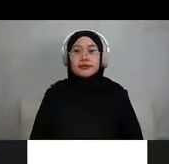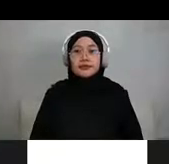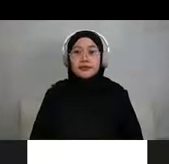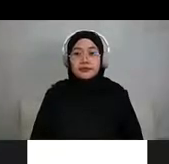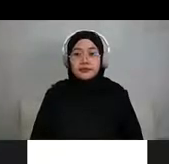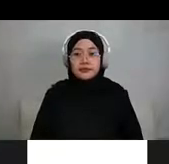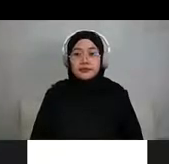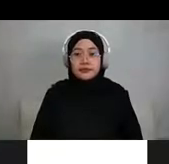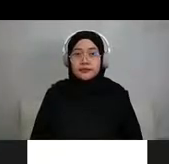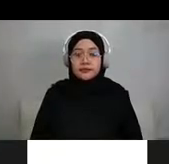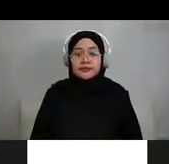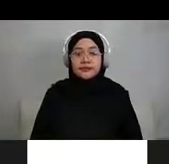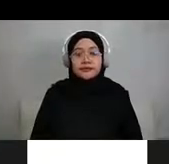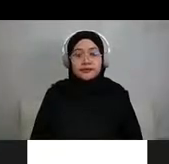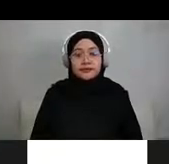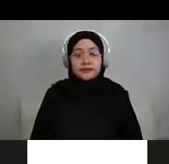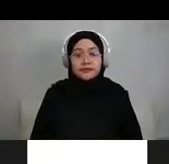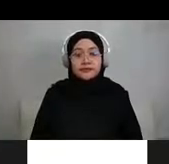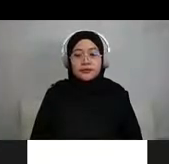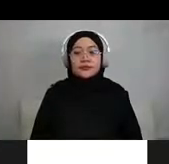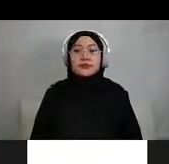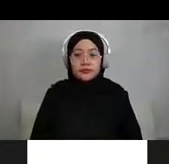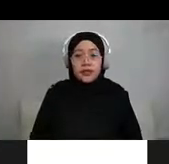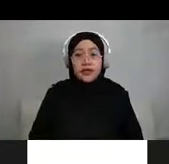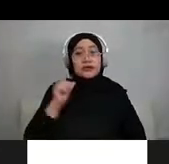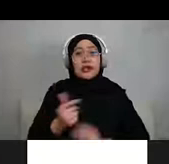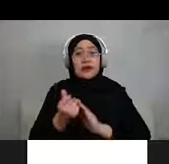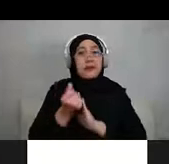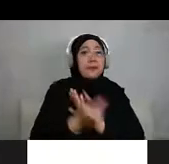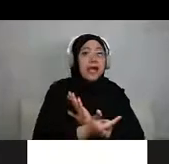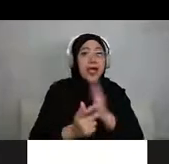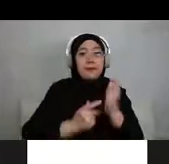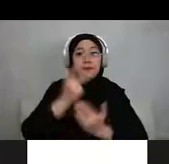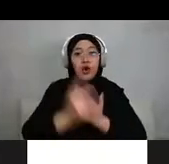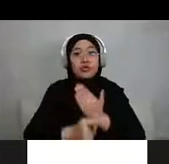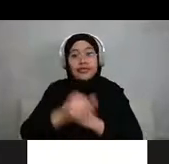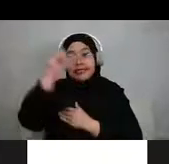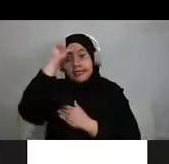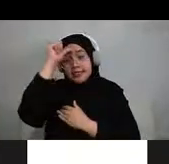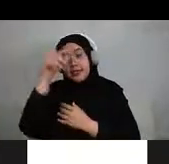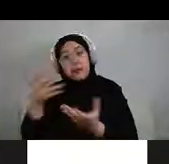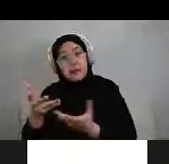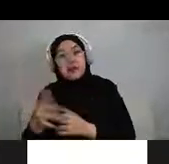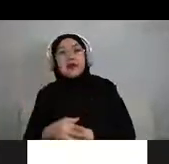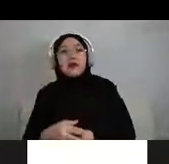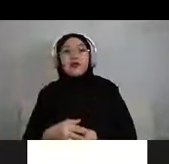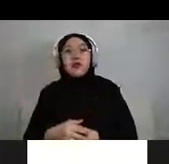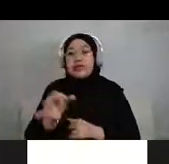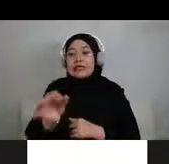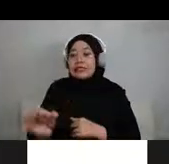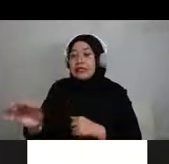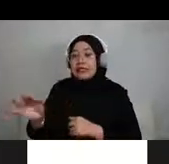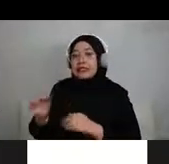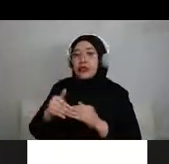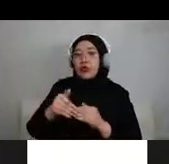a project finance model. This has been used in India. This is for an intercity project, where the daily operation